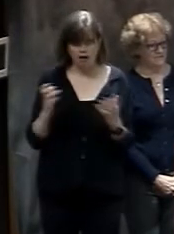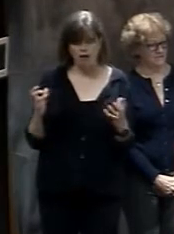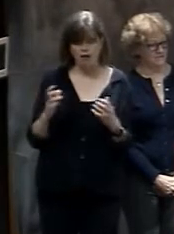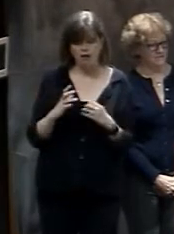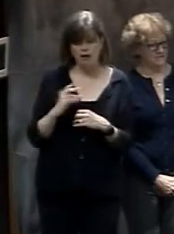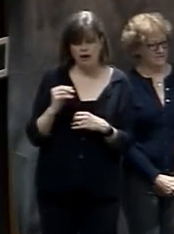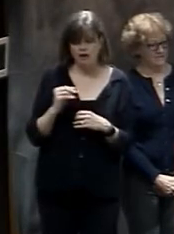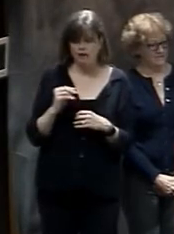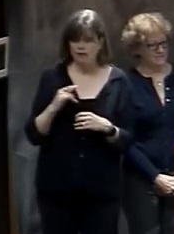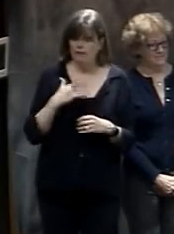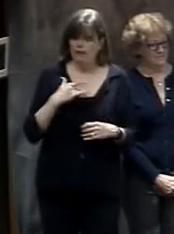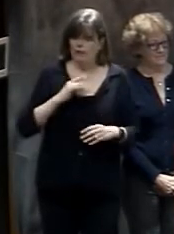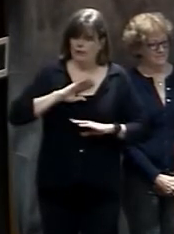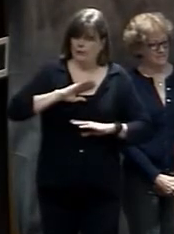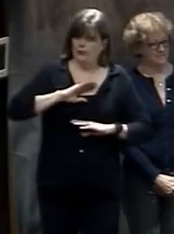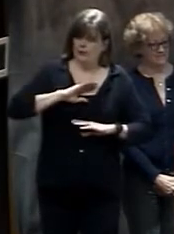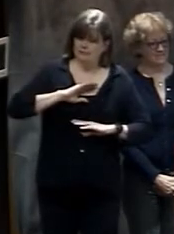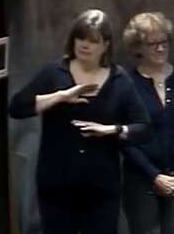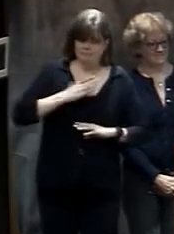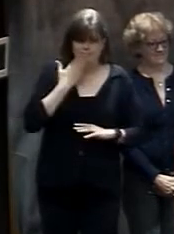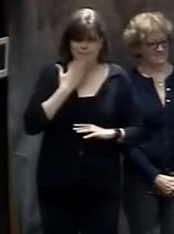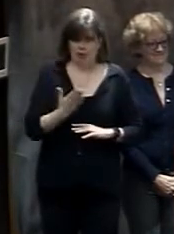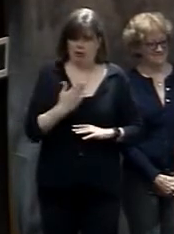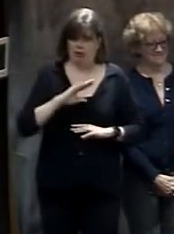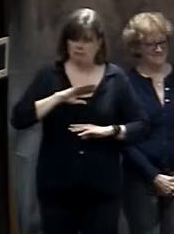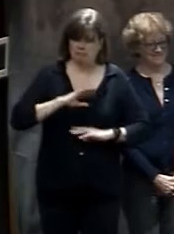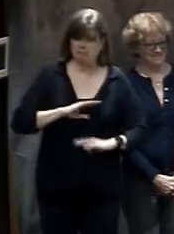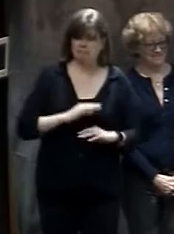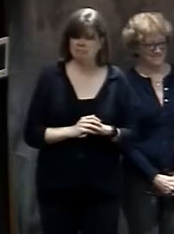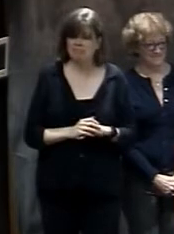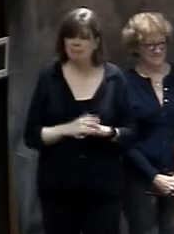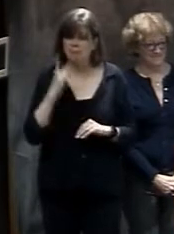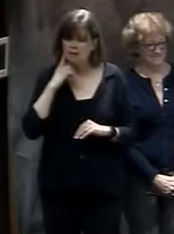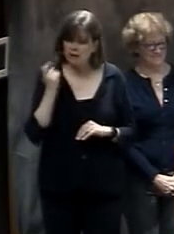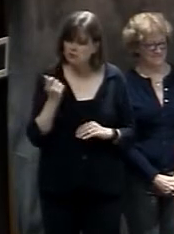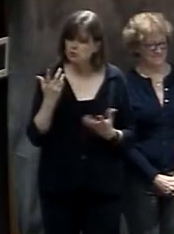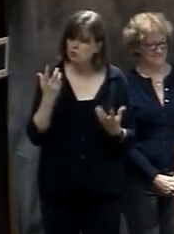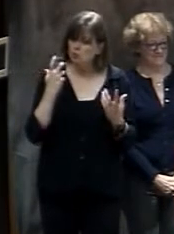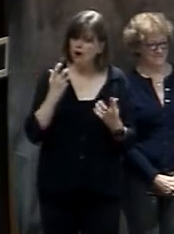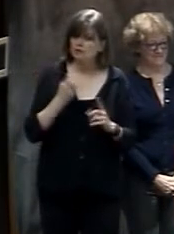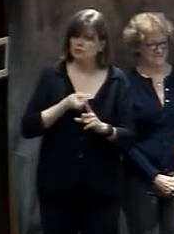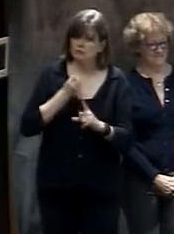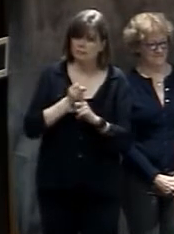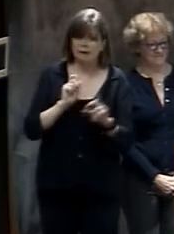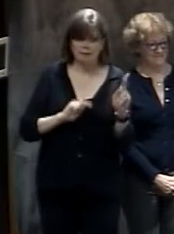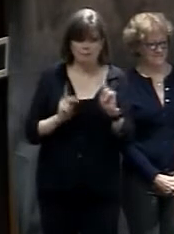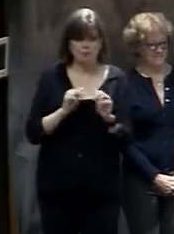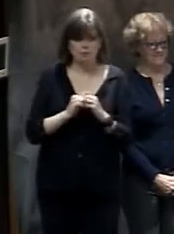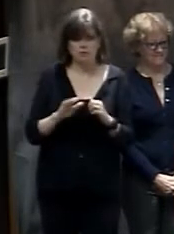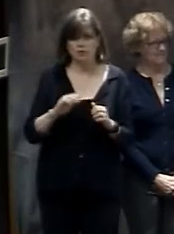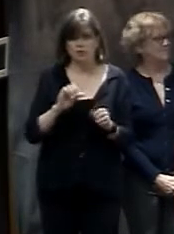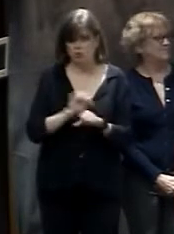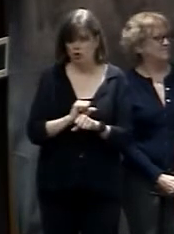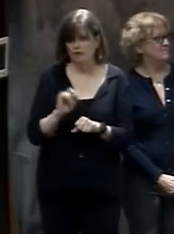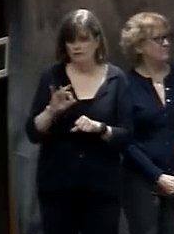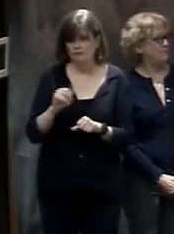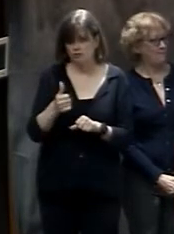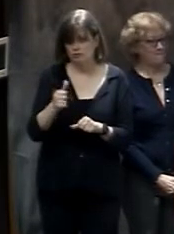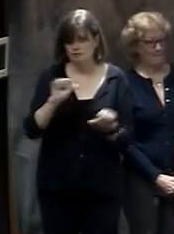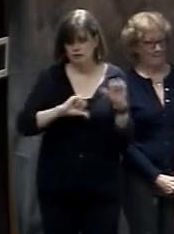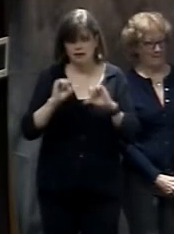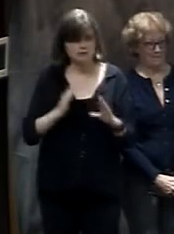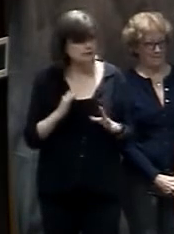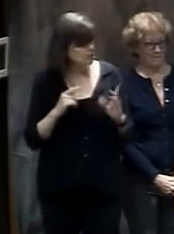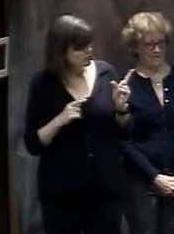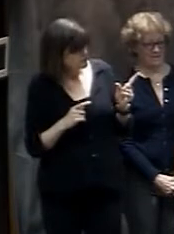for us, I think. I think as a scientist, you always want to strive to have some societal impact for your work. And this here is an image